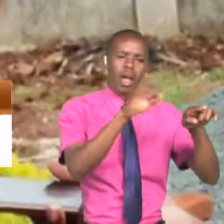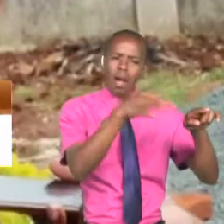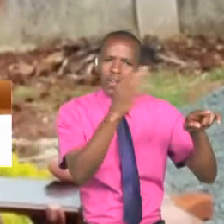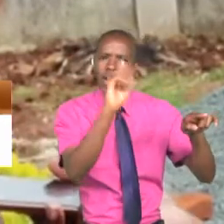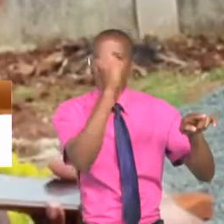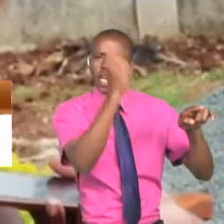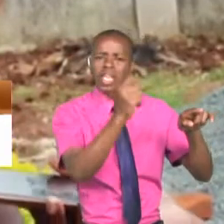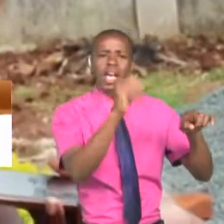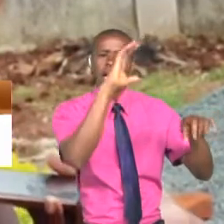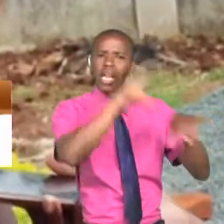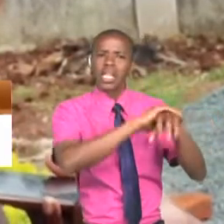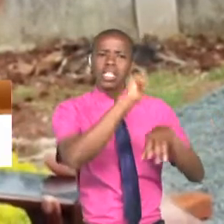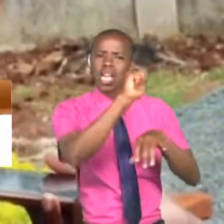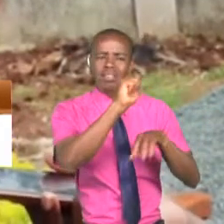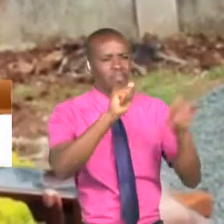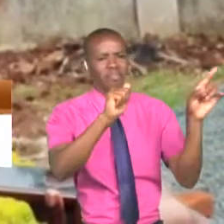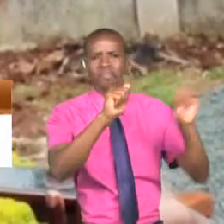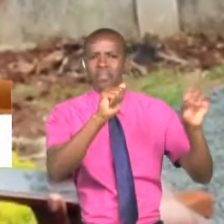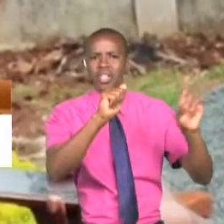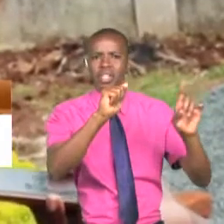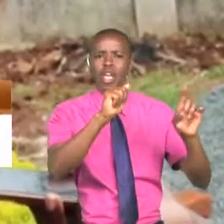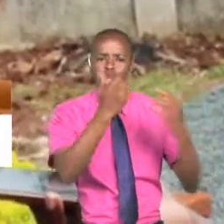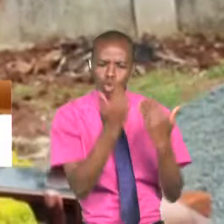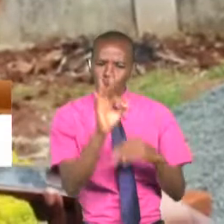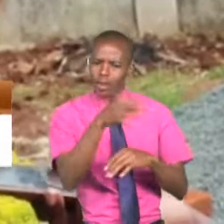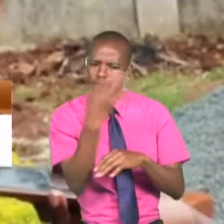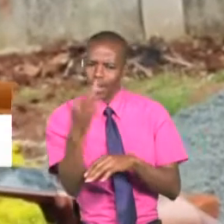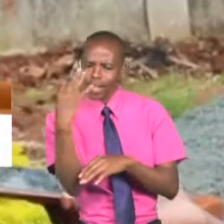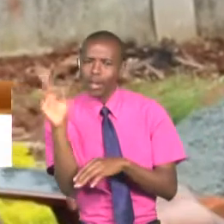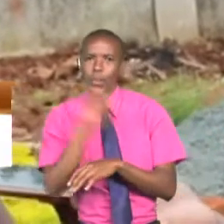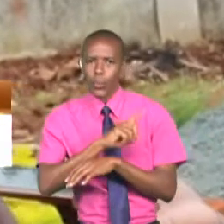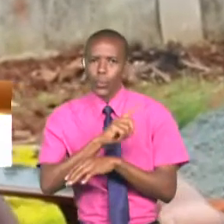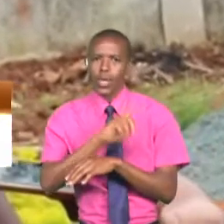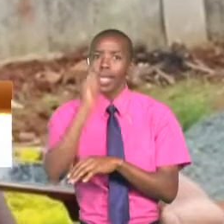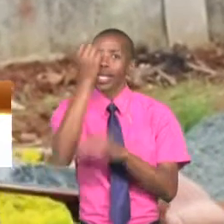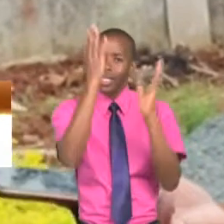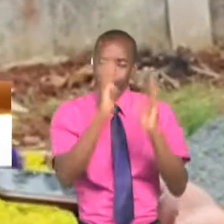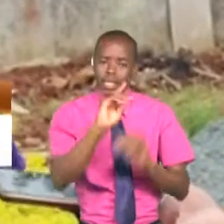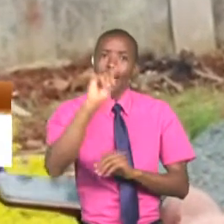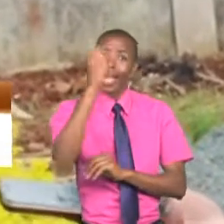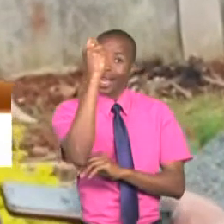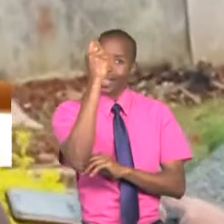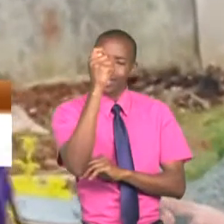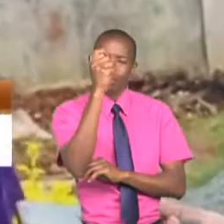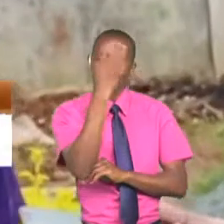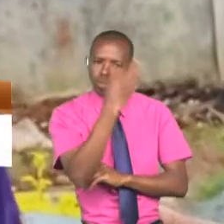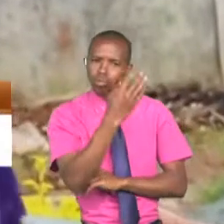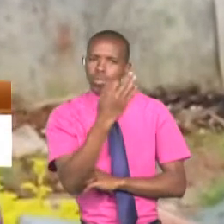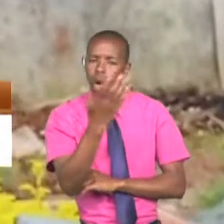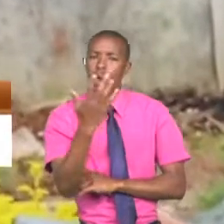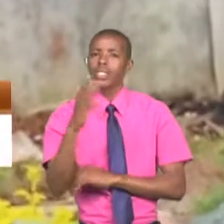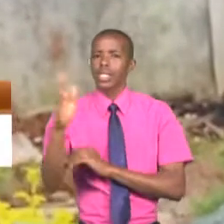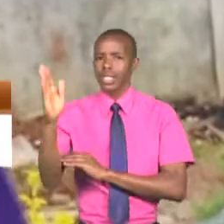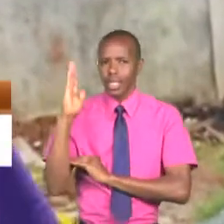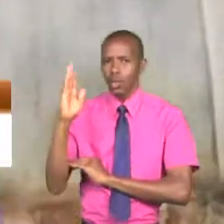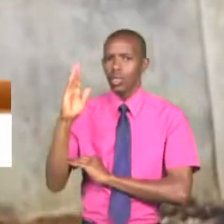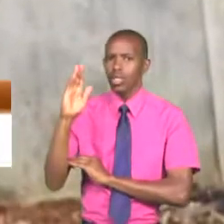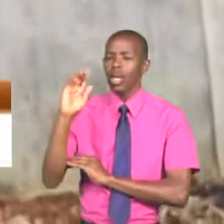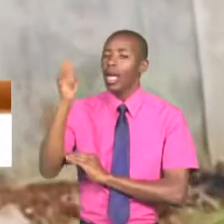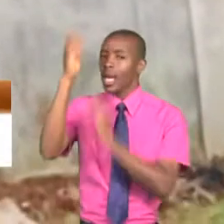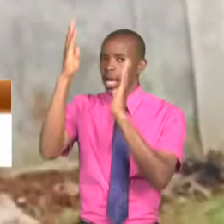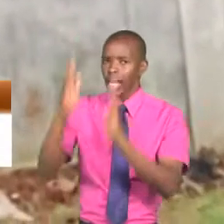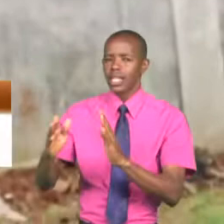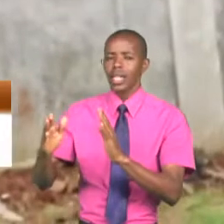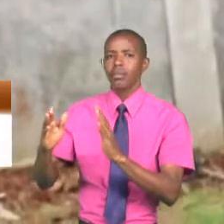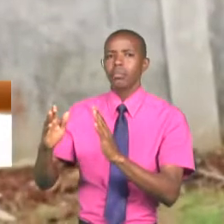not get A's. And he failed children, Kenyan children. He is in security. He said Kenyans should not be